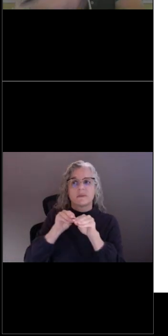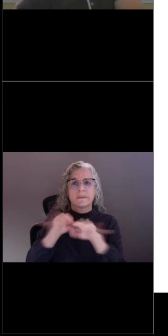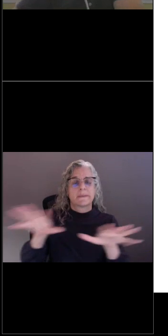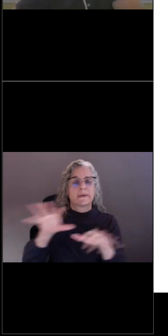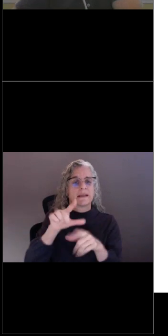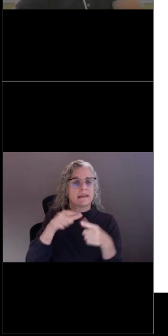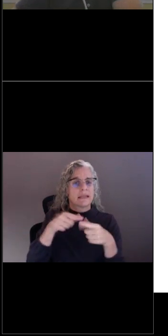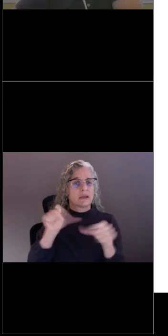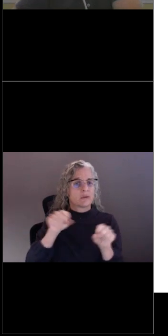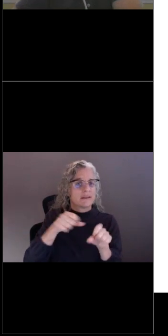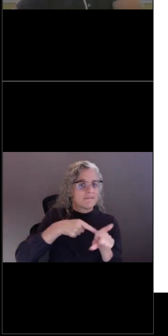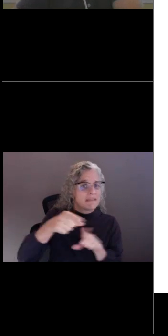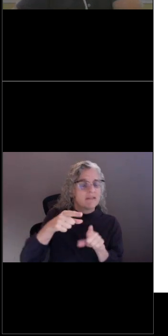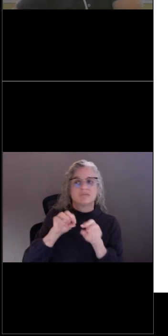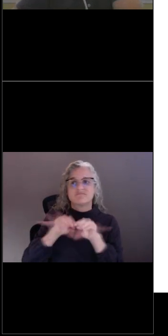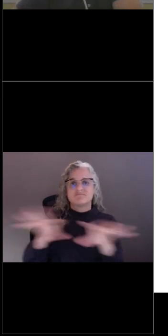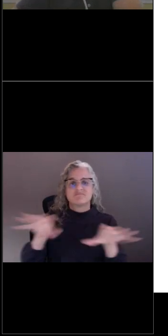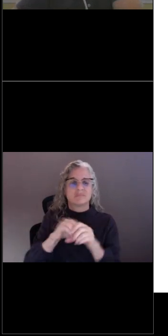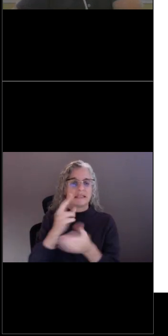our institutions more generally.